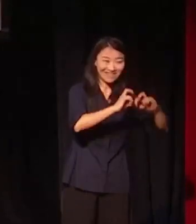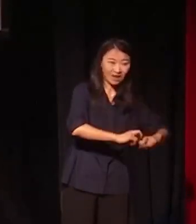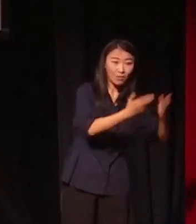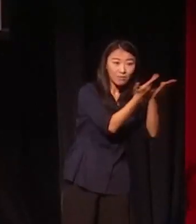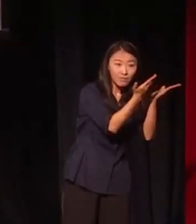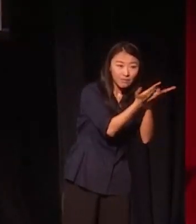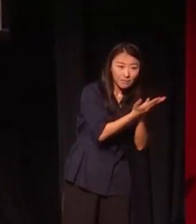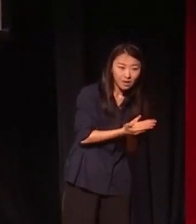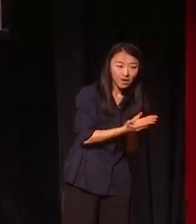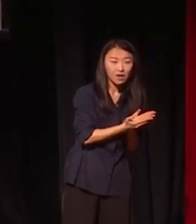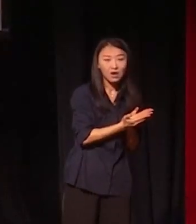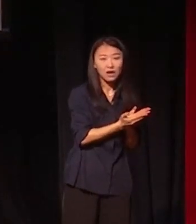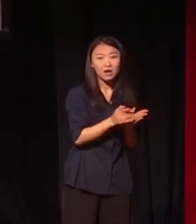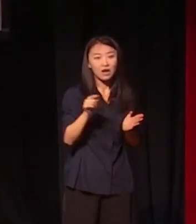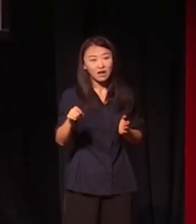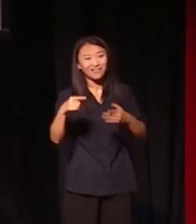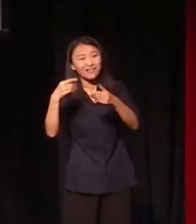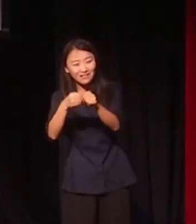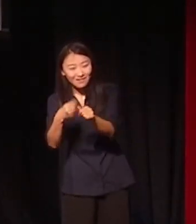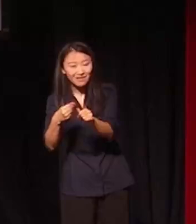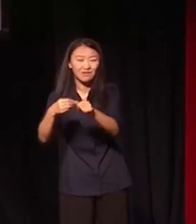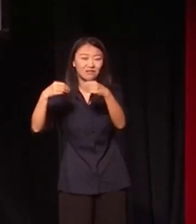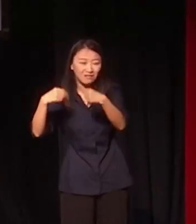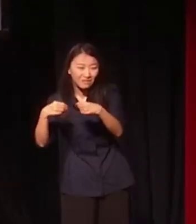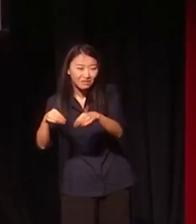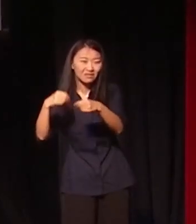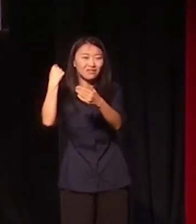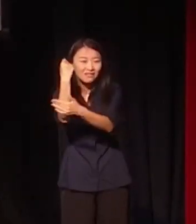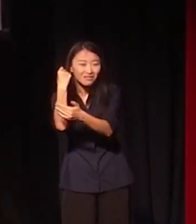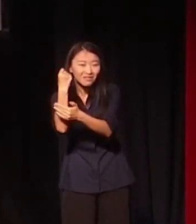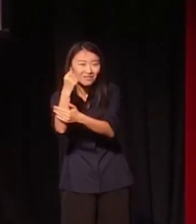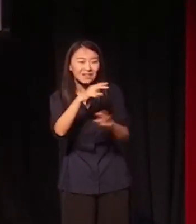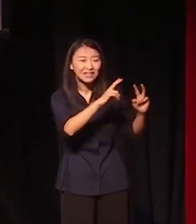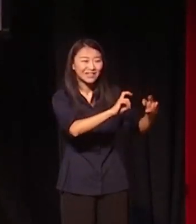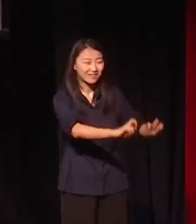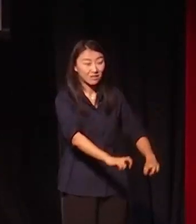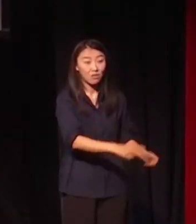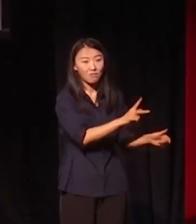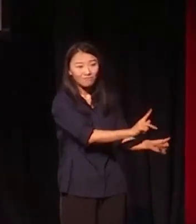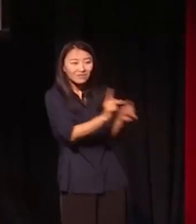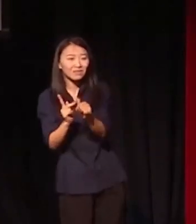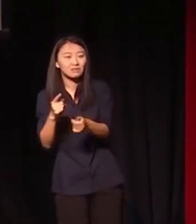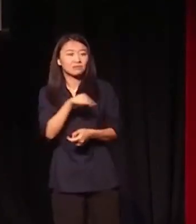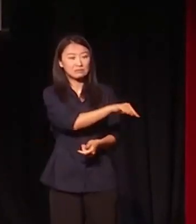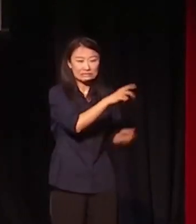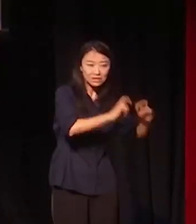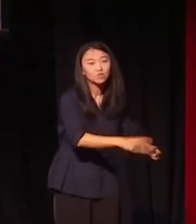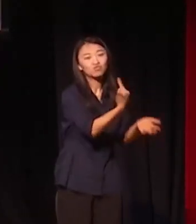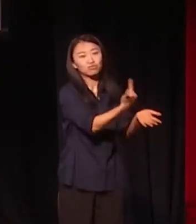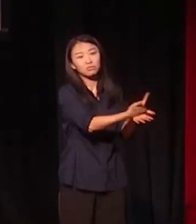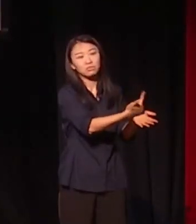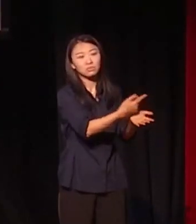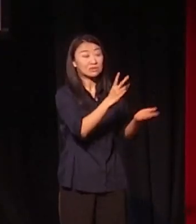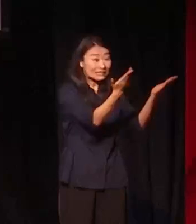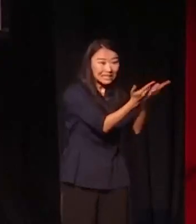effective for advocacy, for pedagogy, and for setting standards. How we educate interpreters matters, and I think drawing on evidence